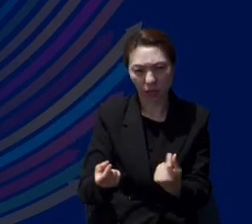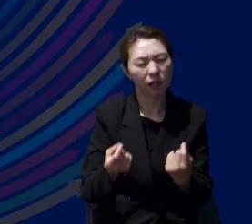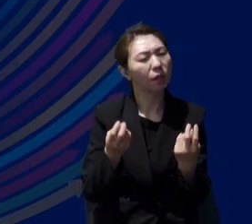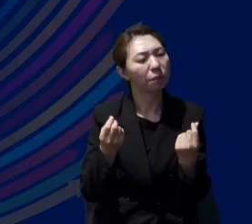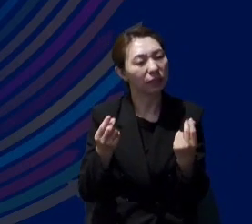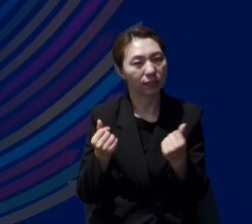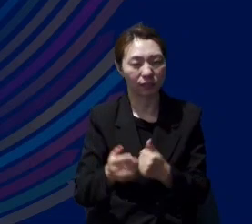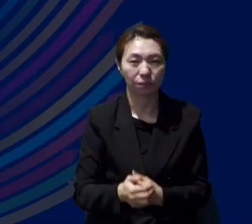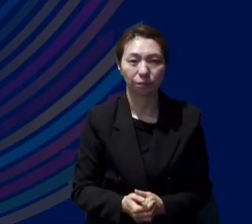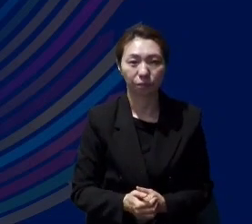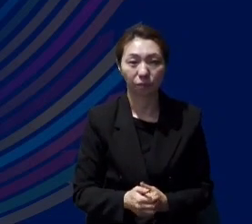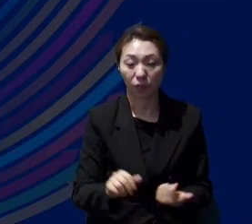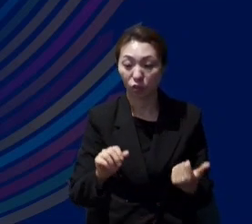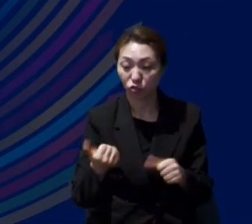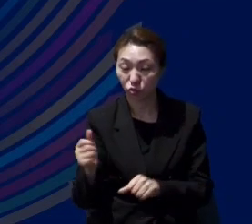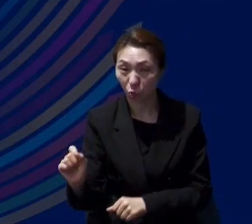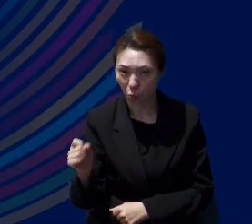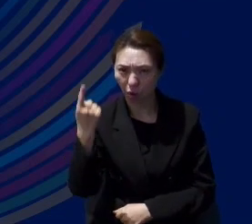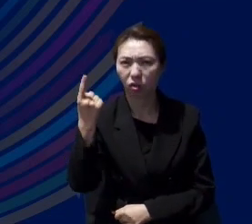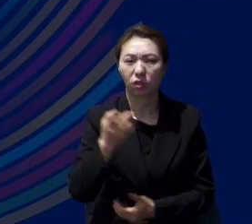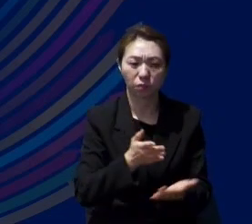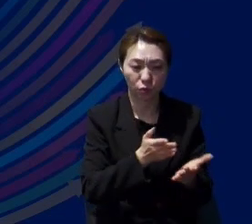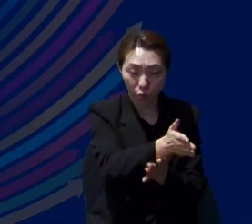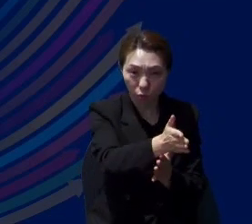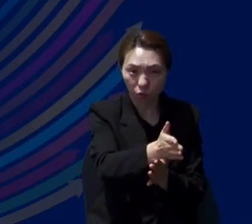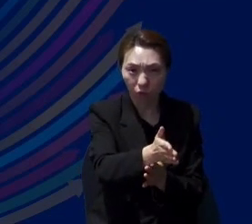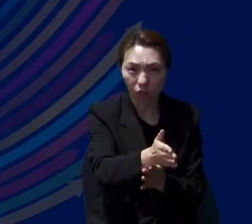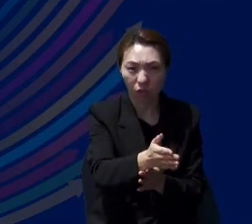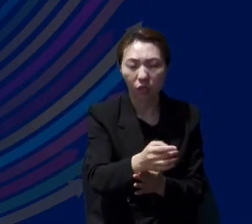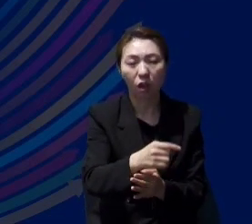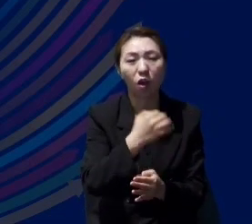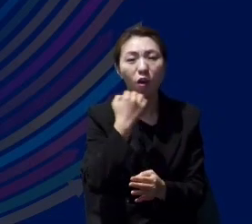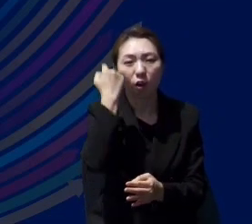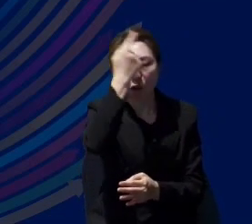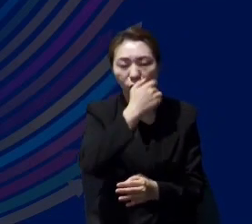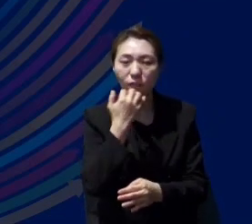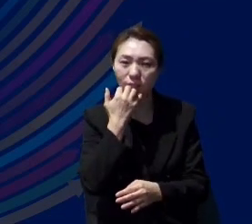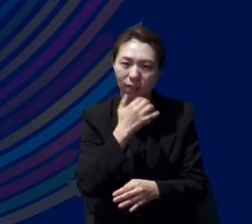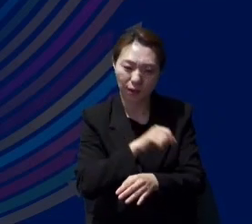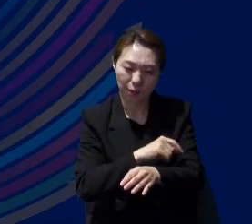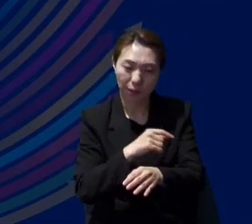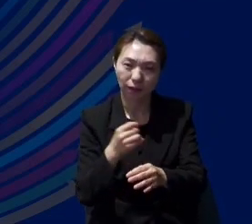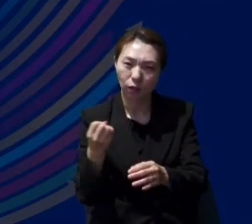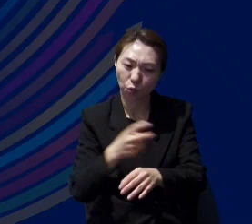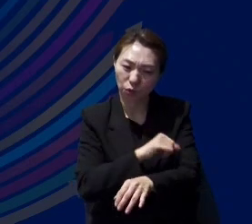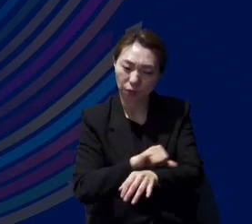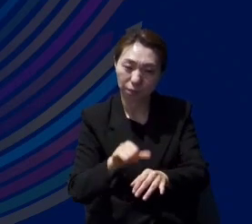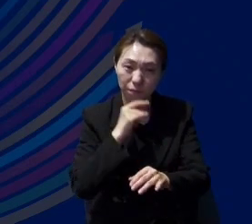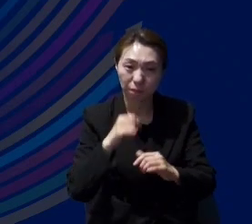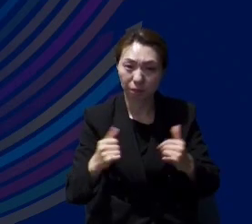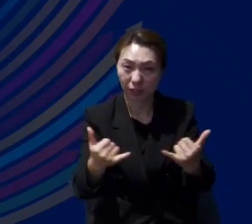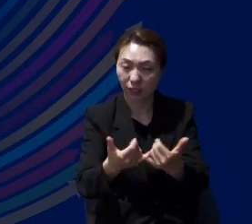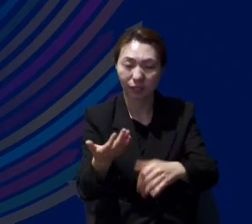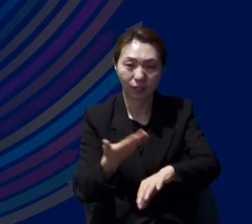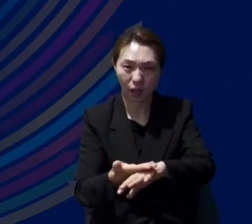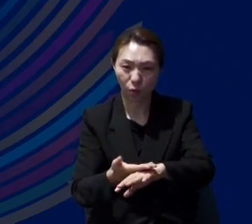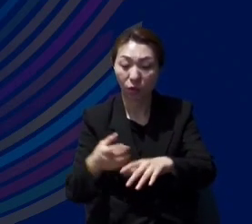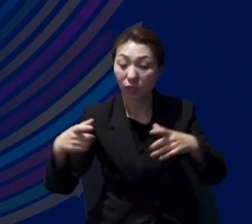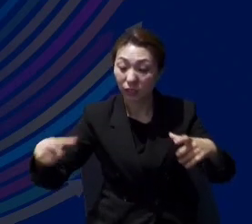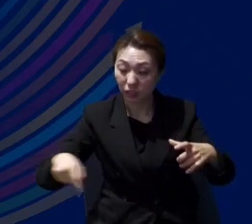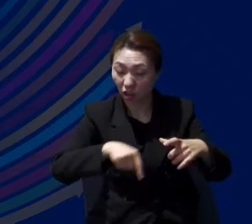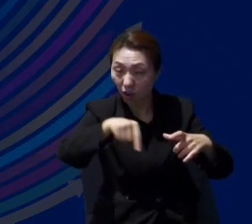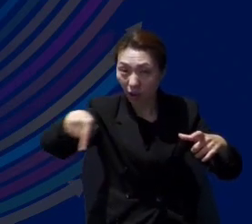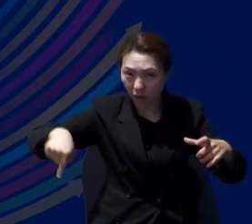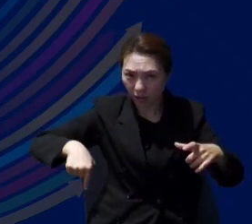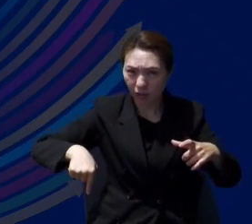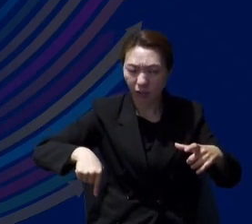every cause of death, we see geographic disparities. In every location, we see racial and ethnic disparities. And for every racial and ethnic group, we see